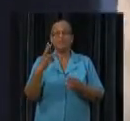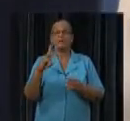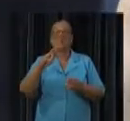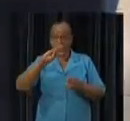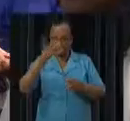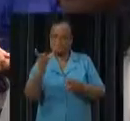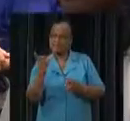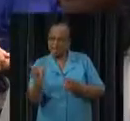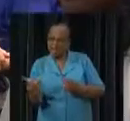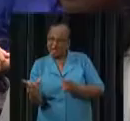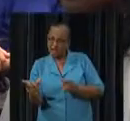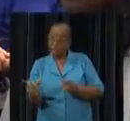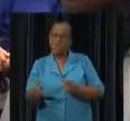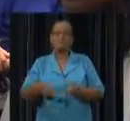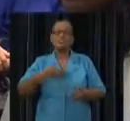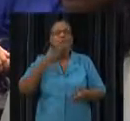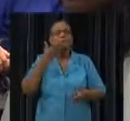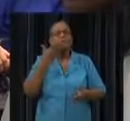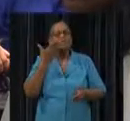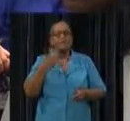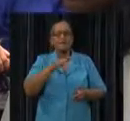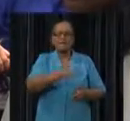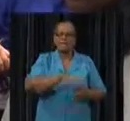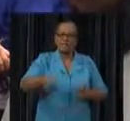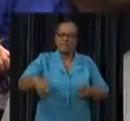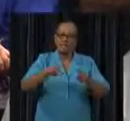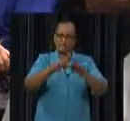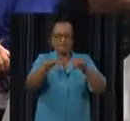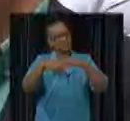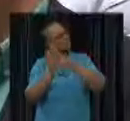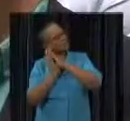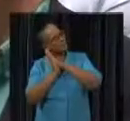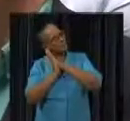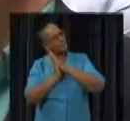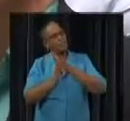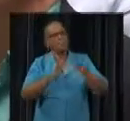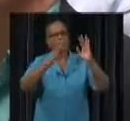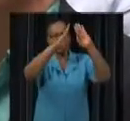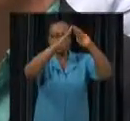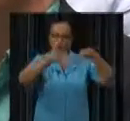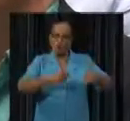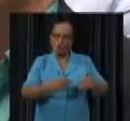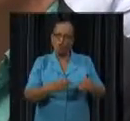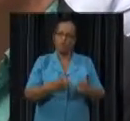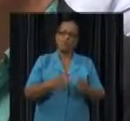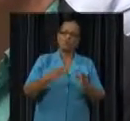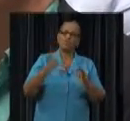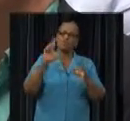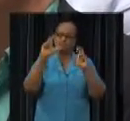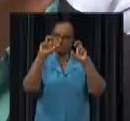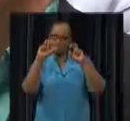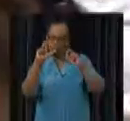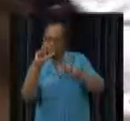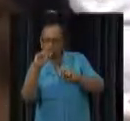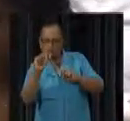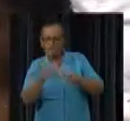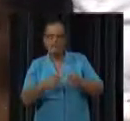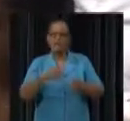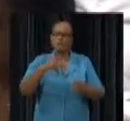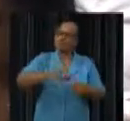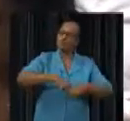renovating and modernizing the pediatric ward and facility rooms, will need to be